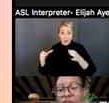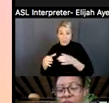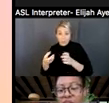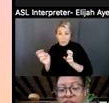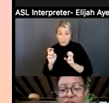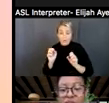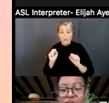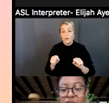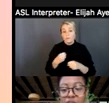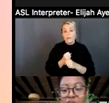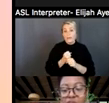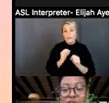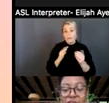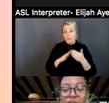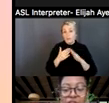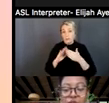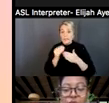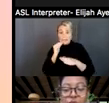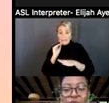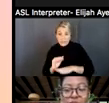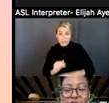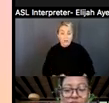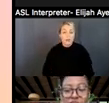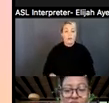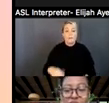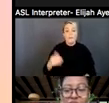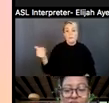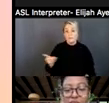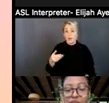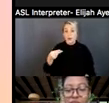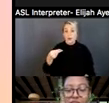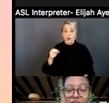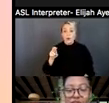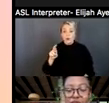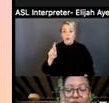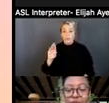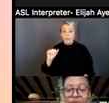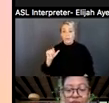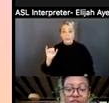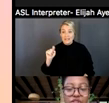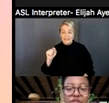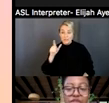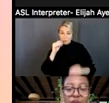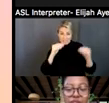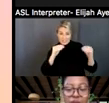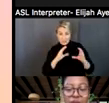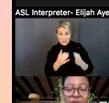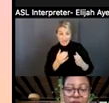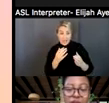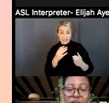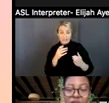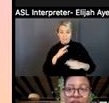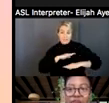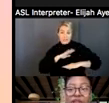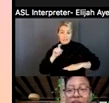creating a community dinner, hiring a local herbalist to teach a class that meets the needs of your group. These are just a few